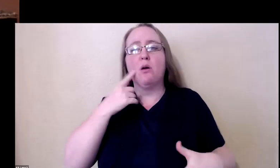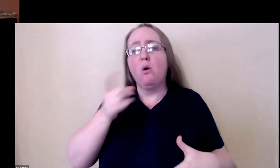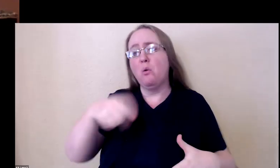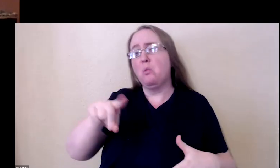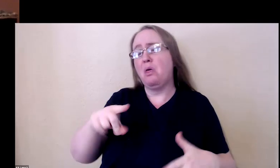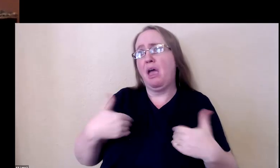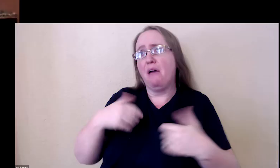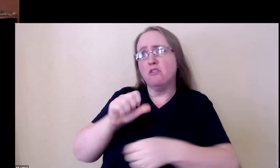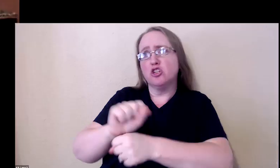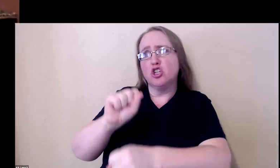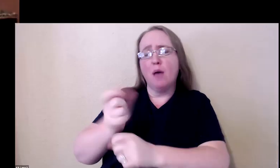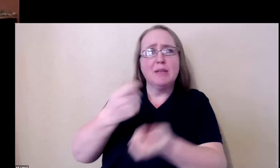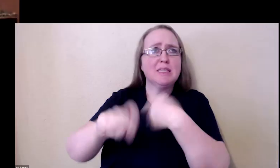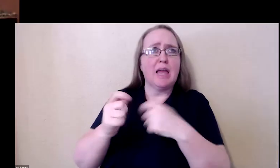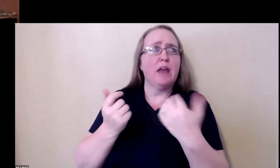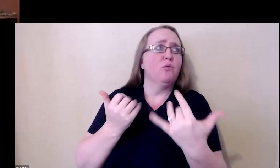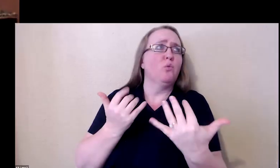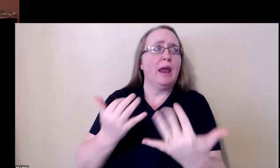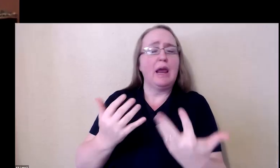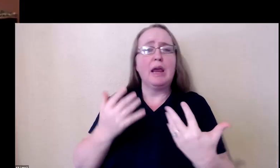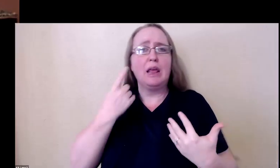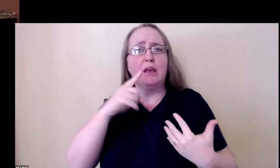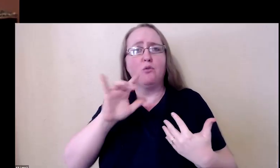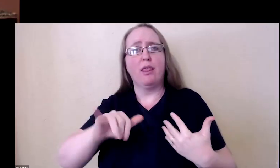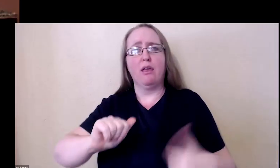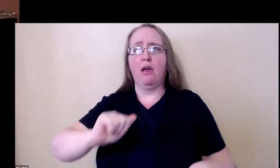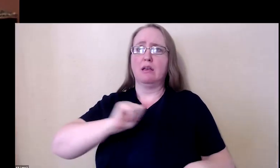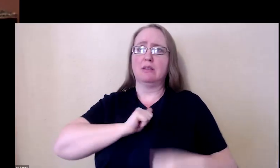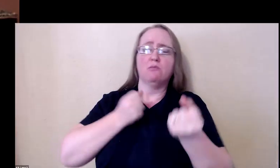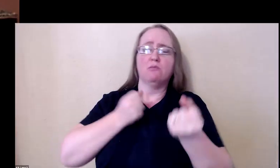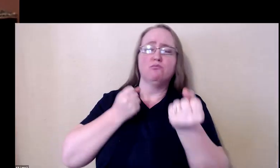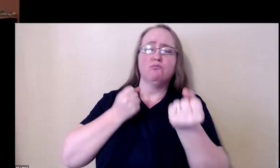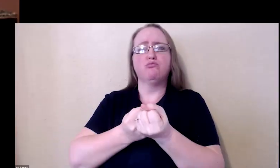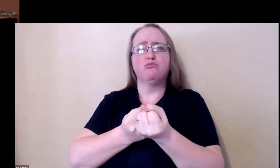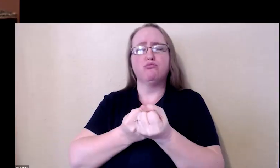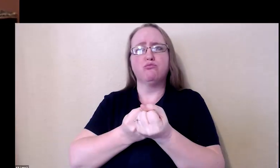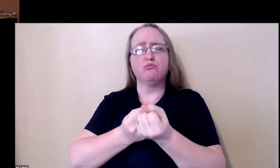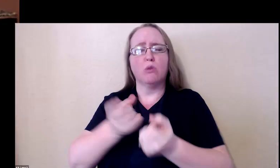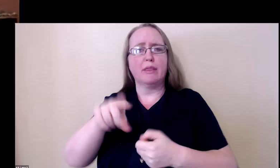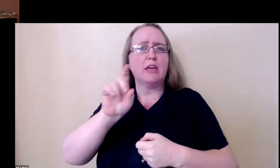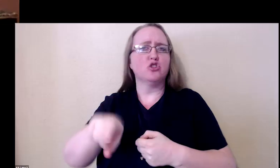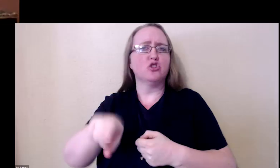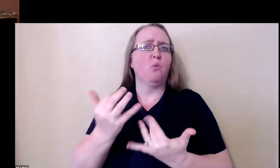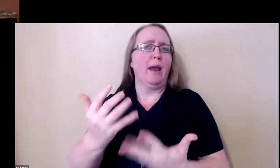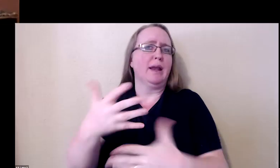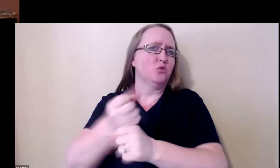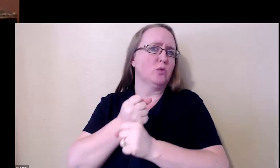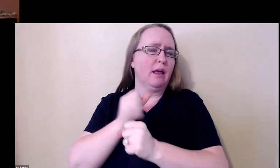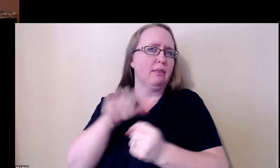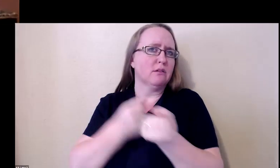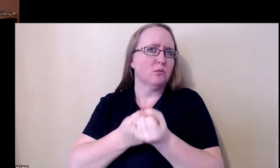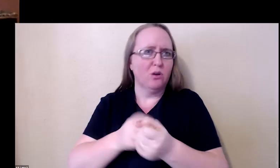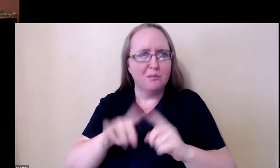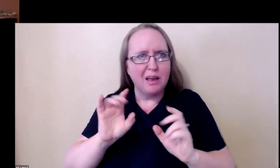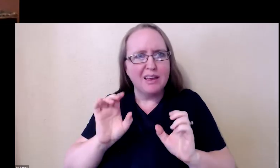job instead of waiting to get the self-support that they should have waited to get. But it can take